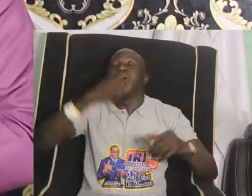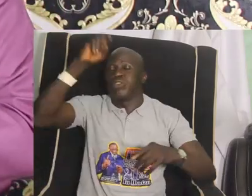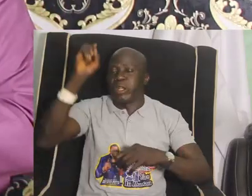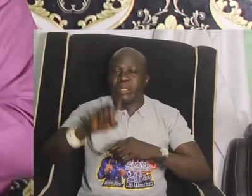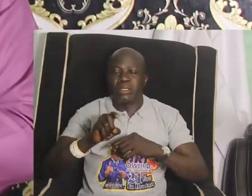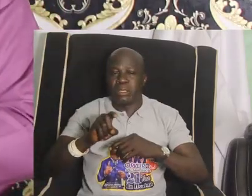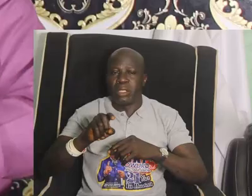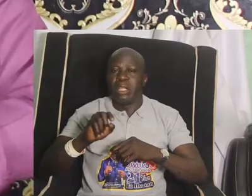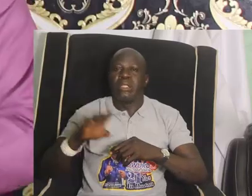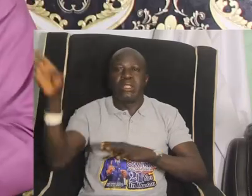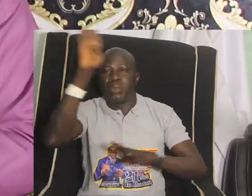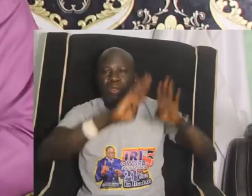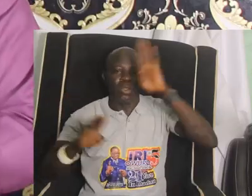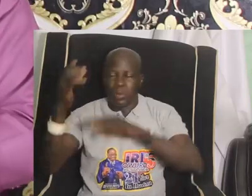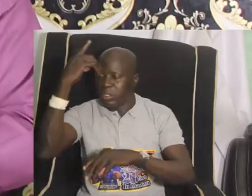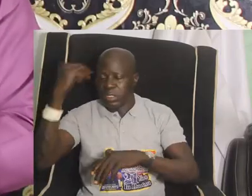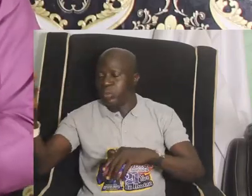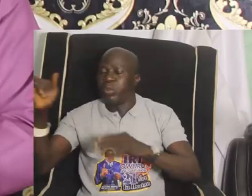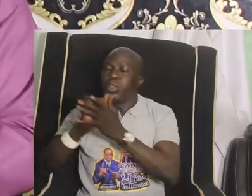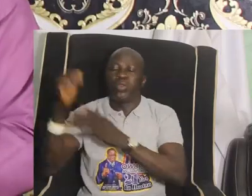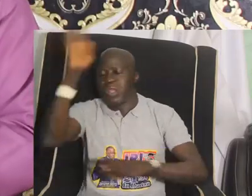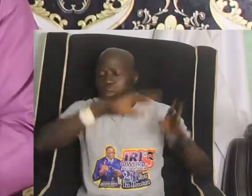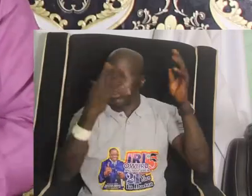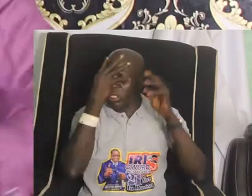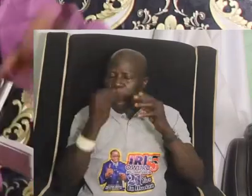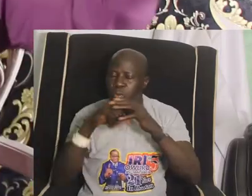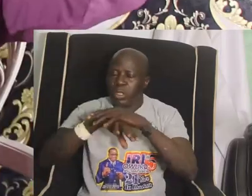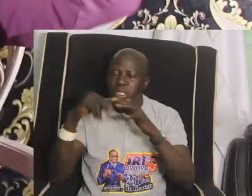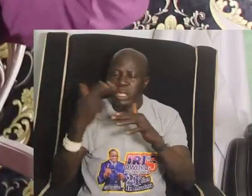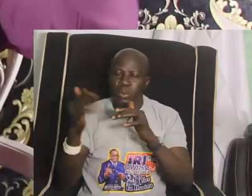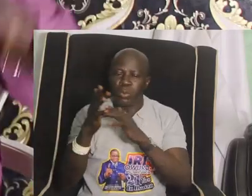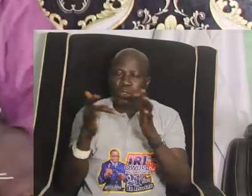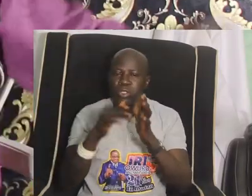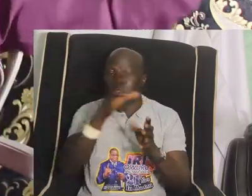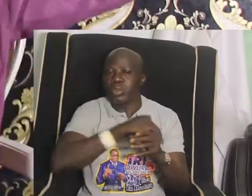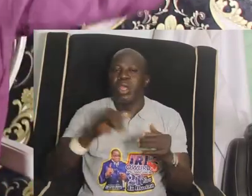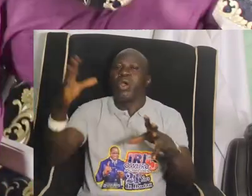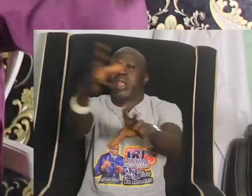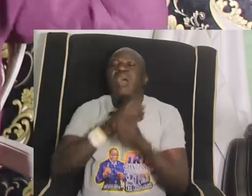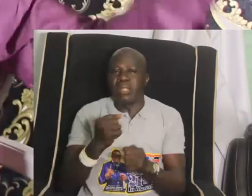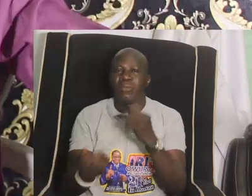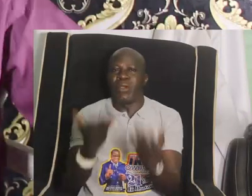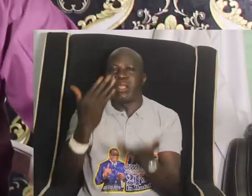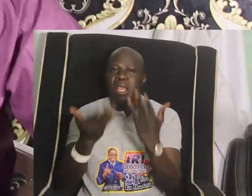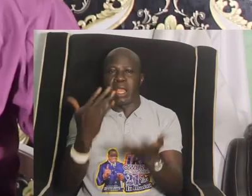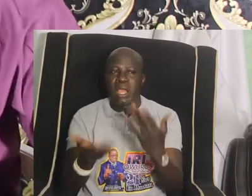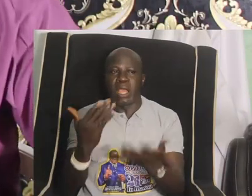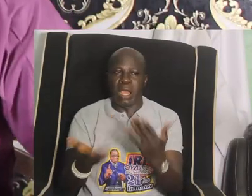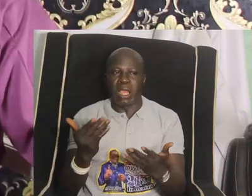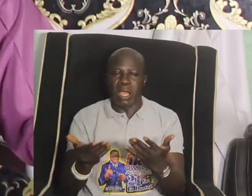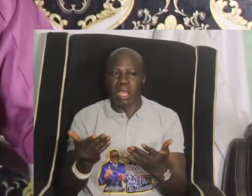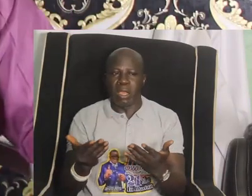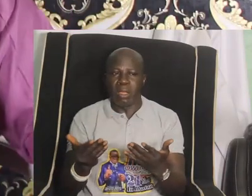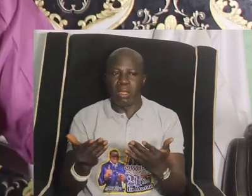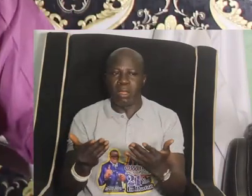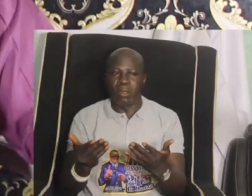I authorize battle of nightmare, battle of sleep in the name of Jesus. God fire